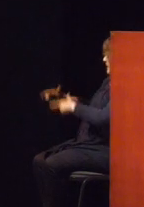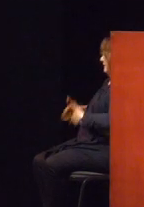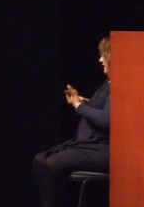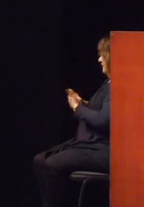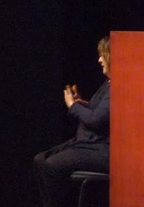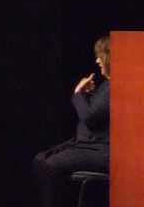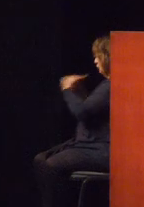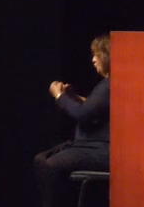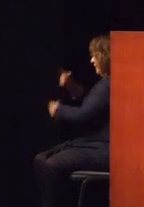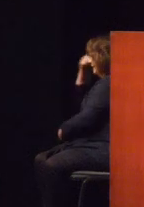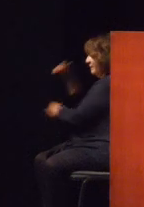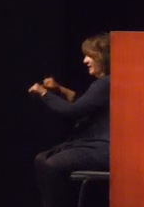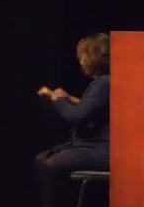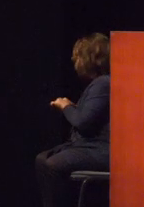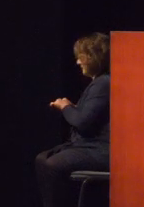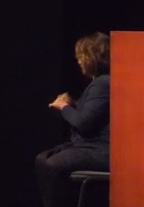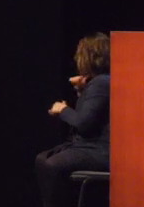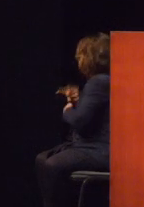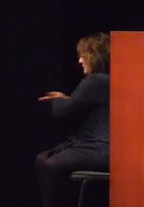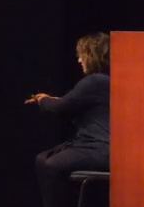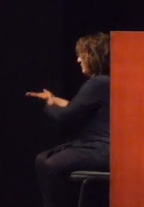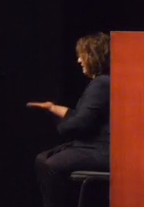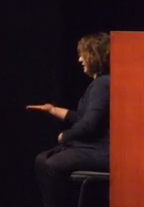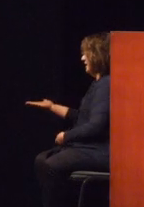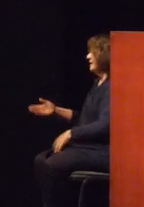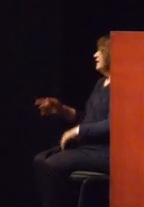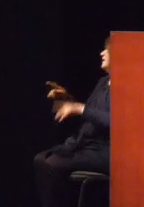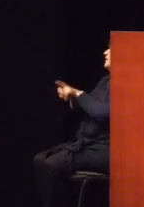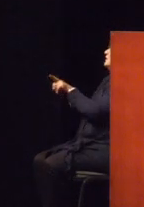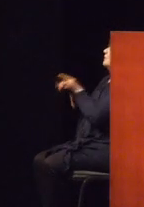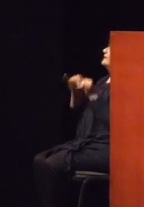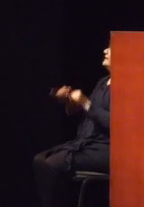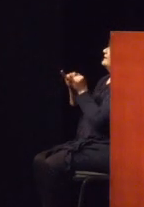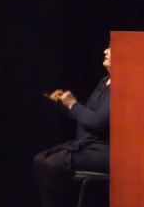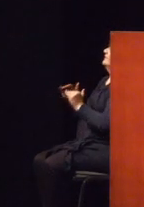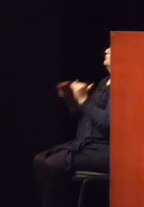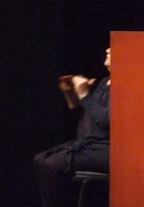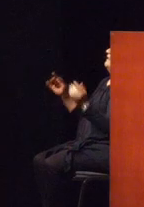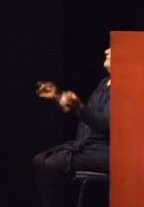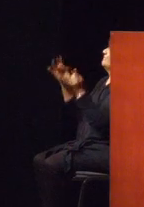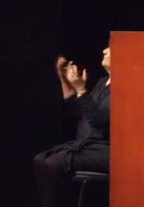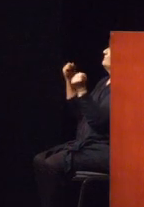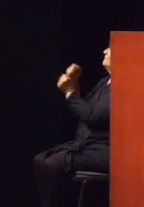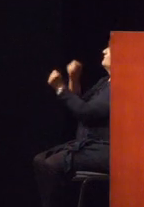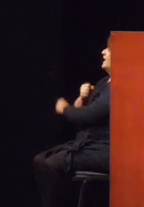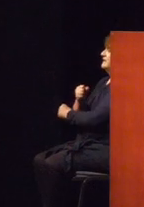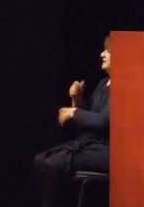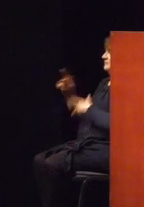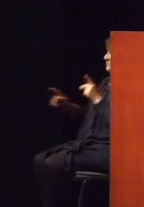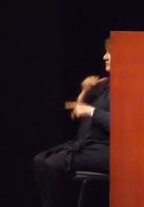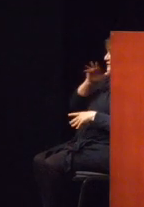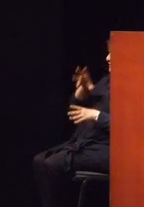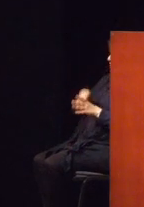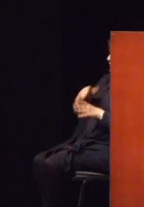black areas. There was also a lot of individual level violence that kept people of color out of my community.